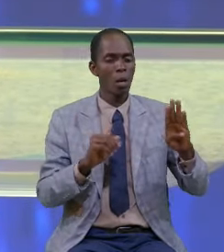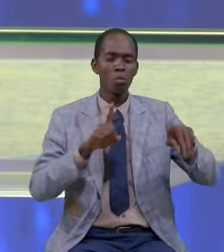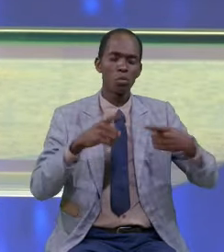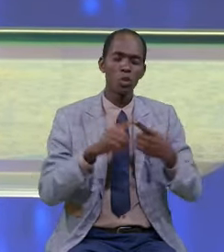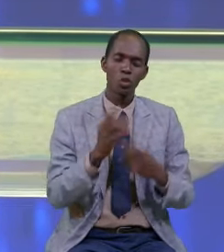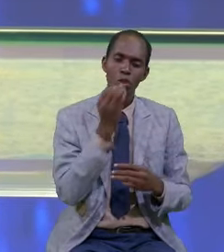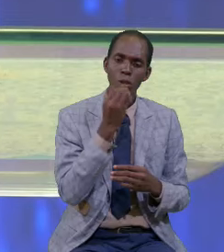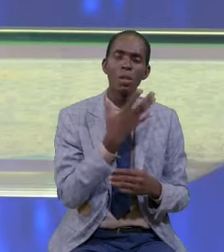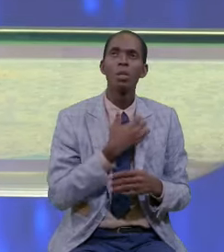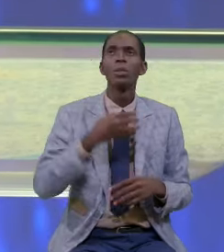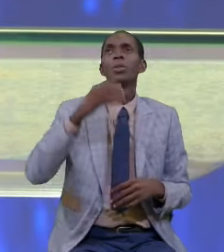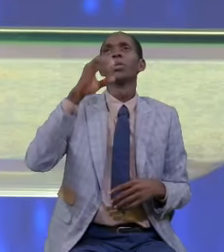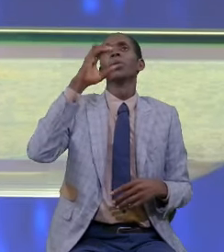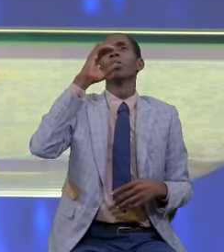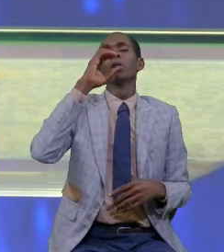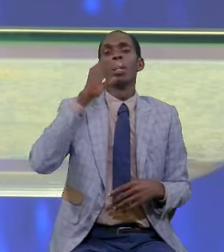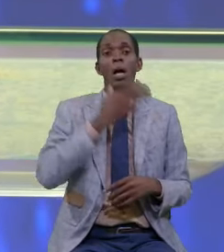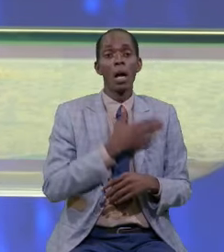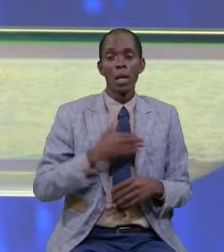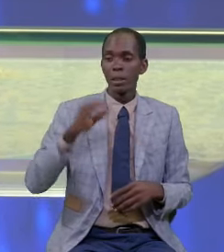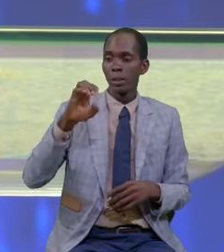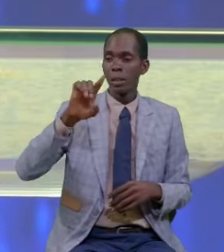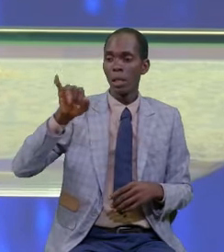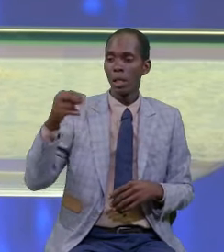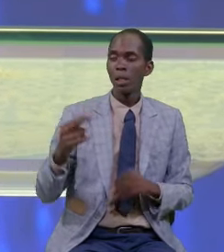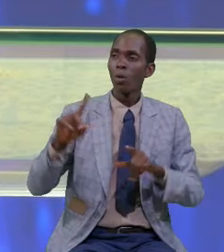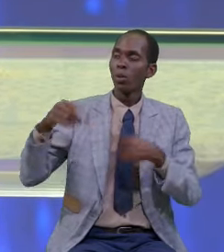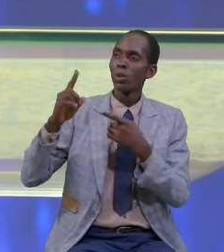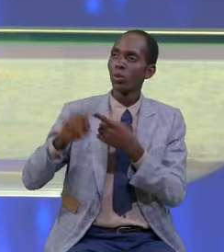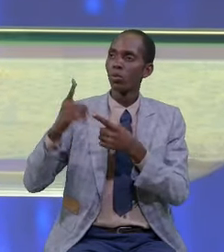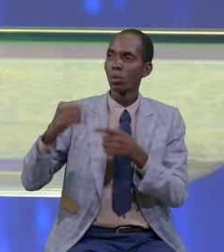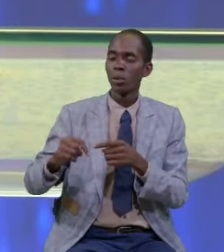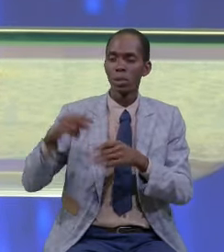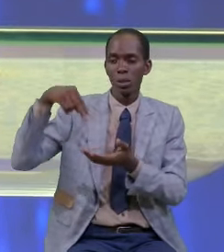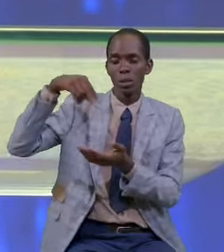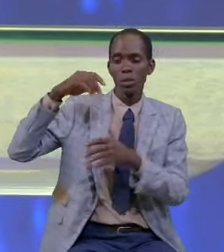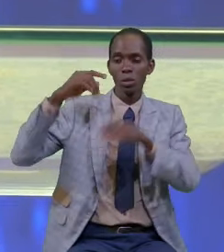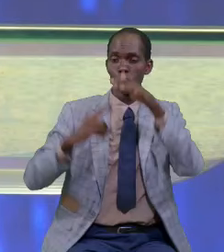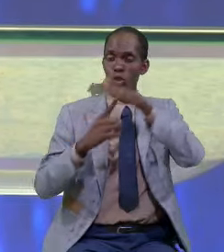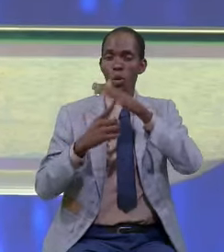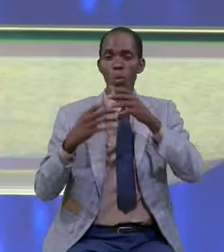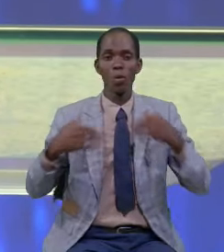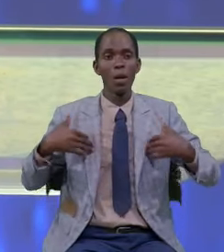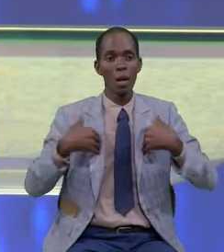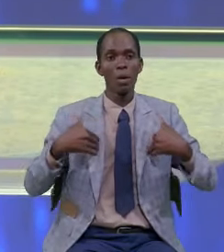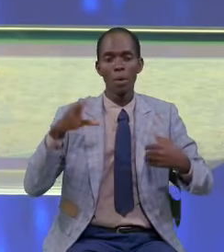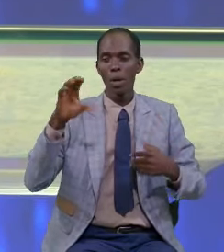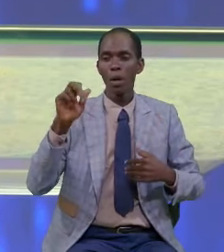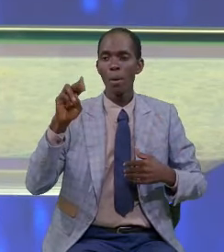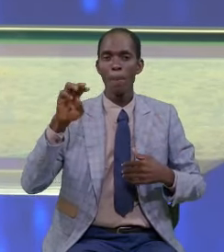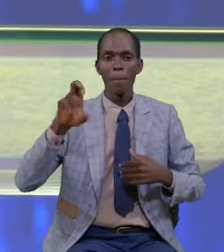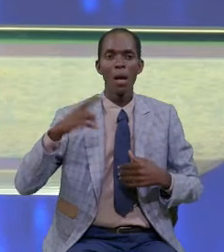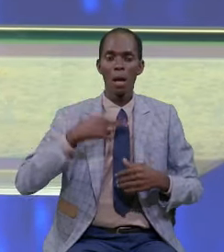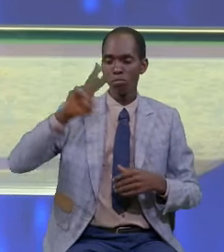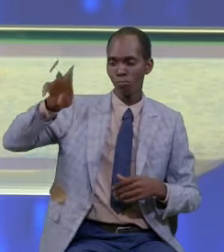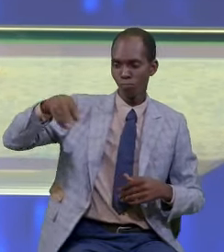the top of Carmel. And he cast himself down upon the earth. And he put his face